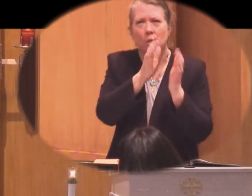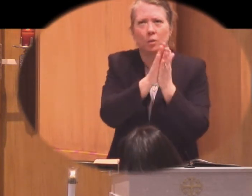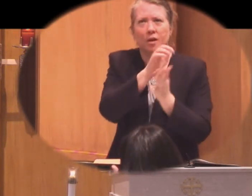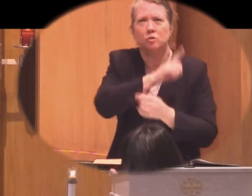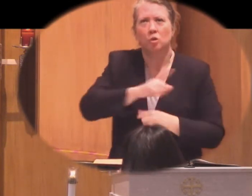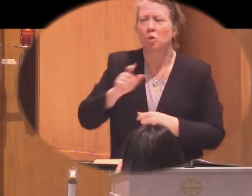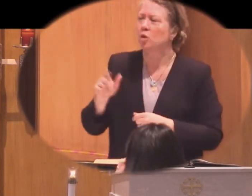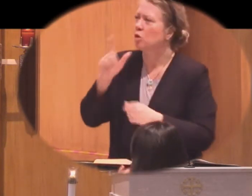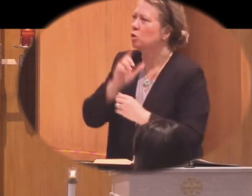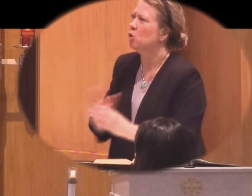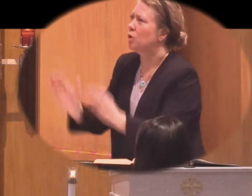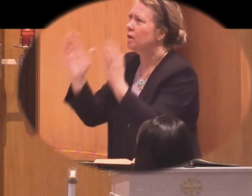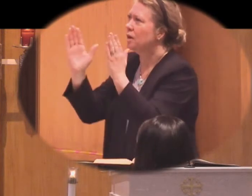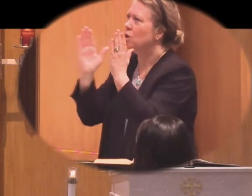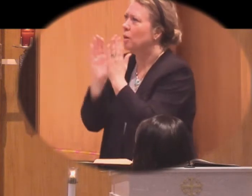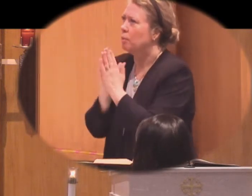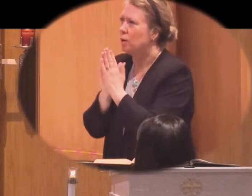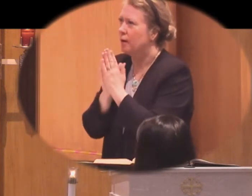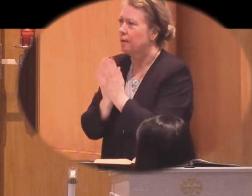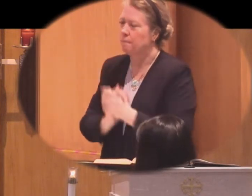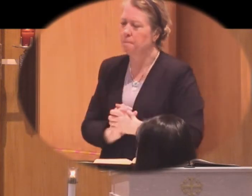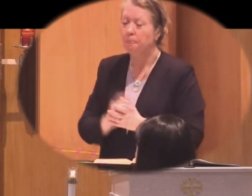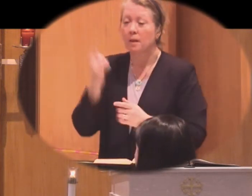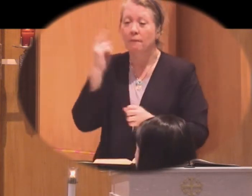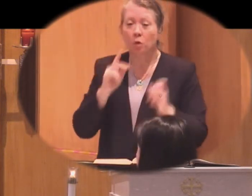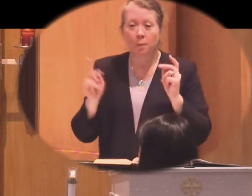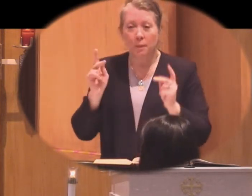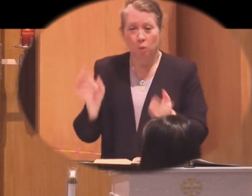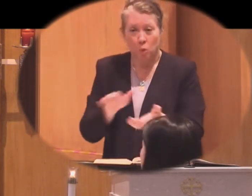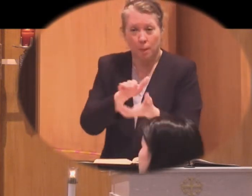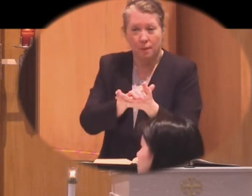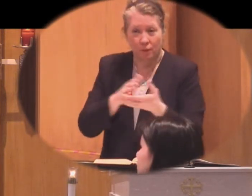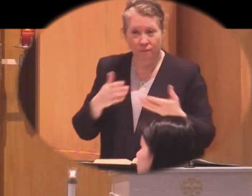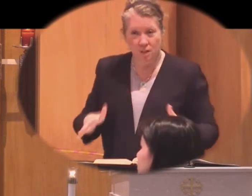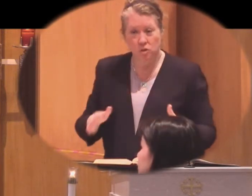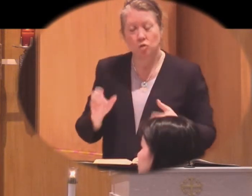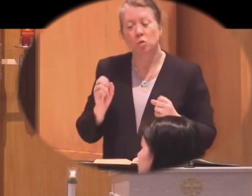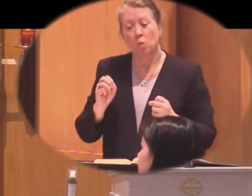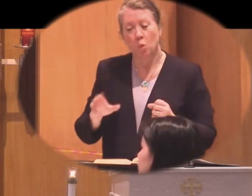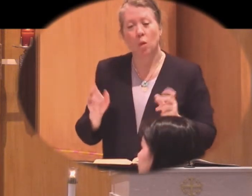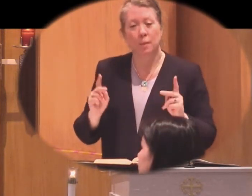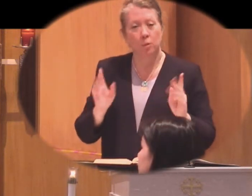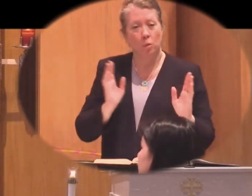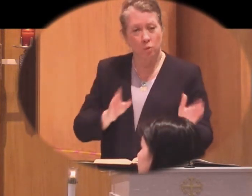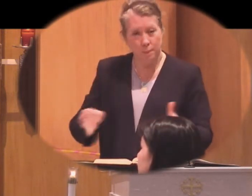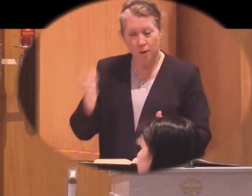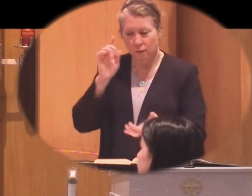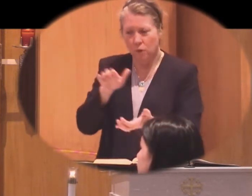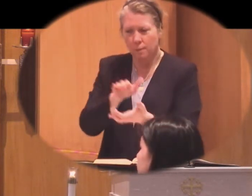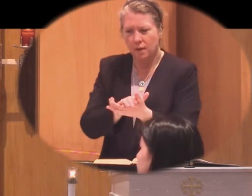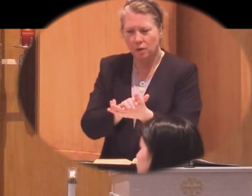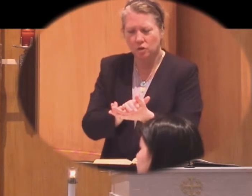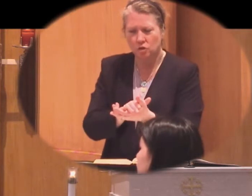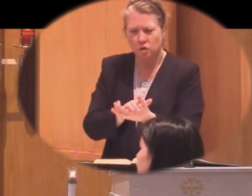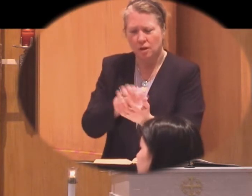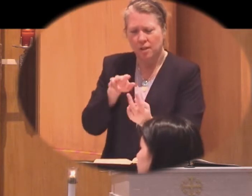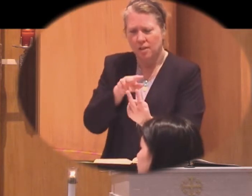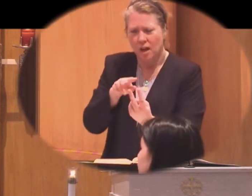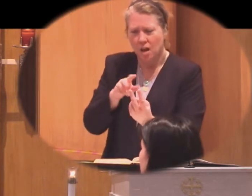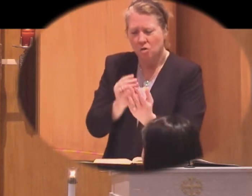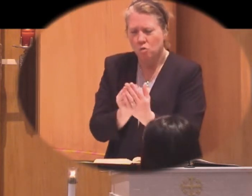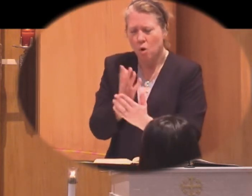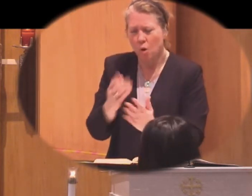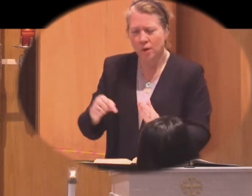For married couples and for those preparing for marriage, may they grow in love and fidelity and always